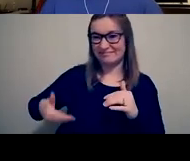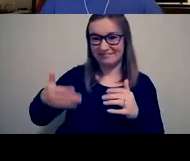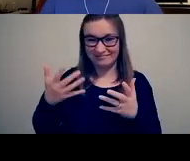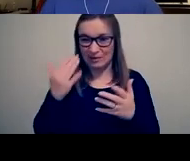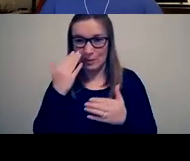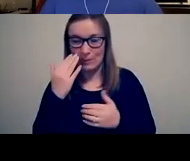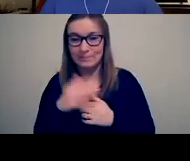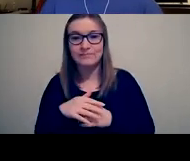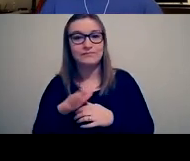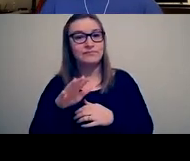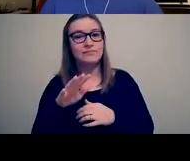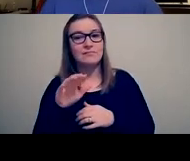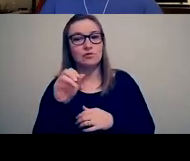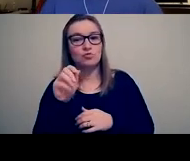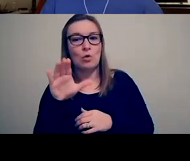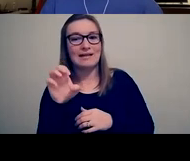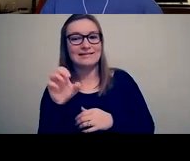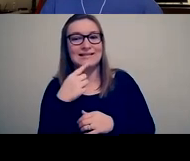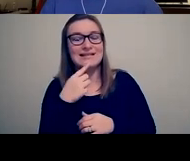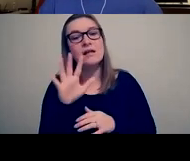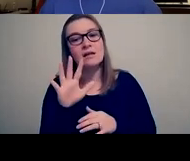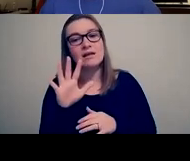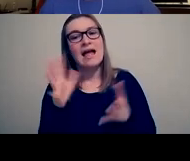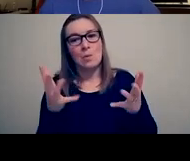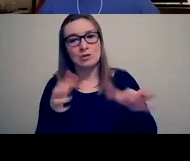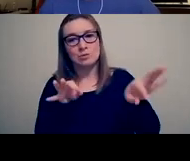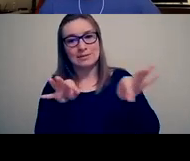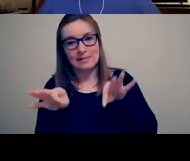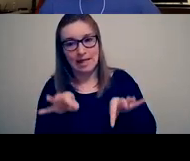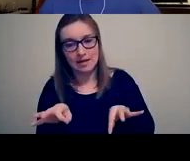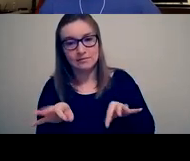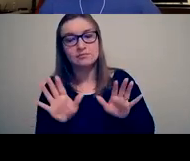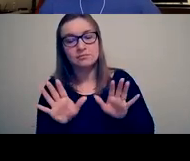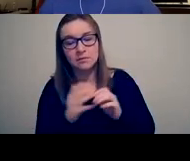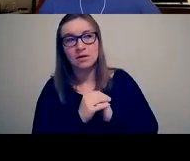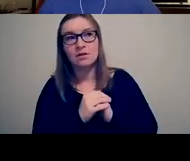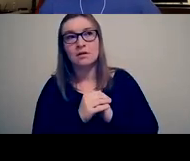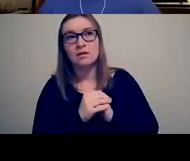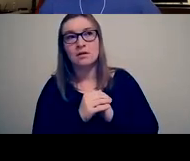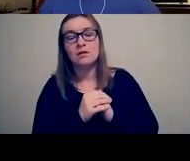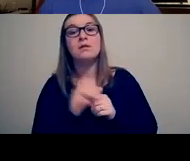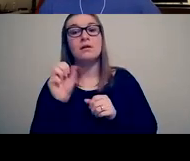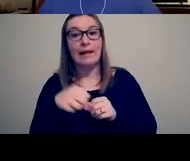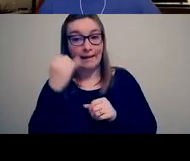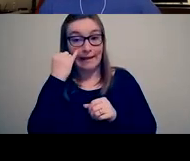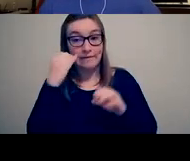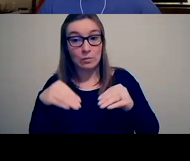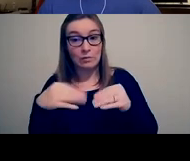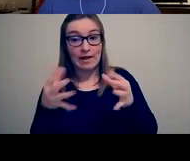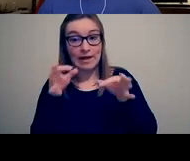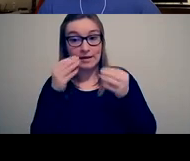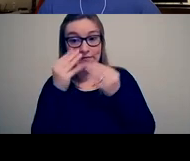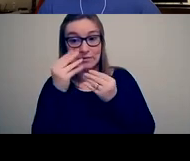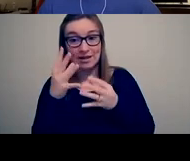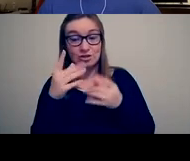actually, let me explain. Yeah, if you provide the information and it's